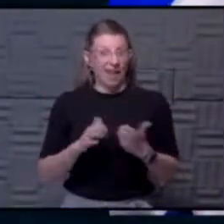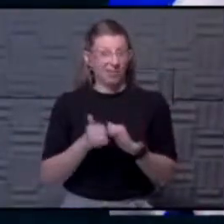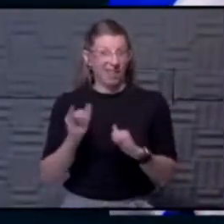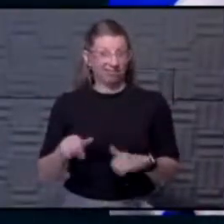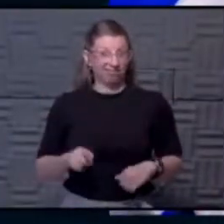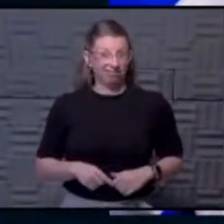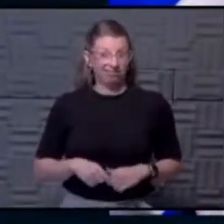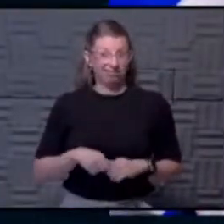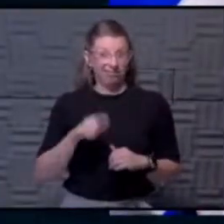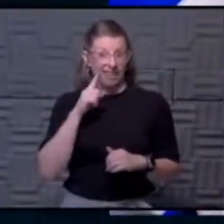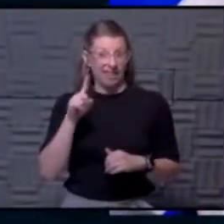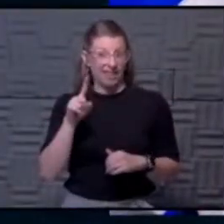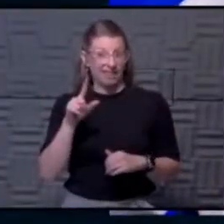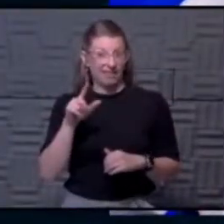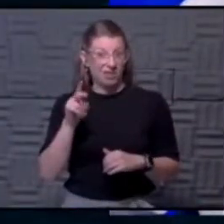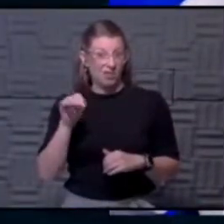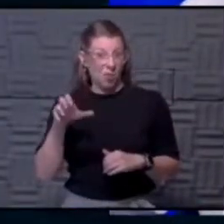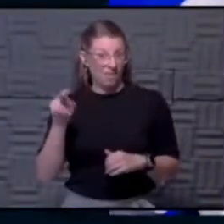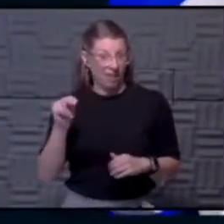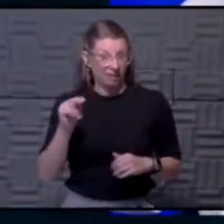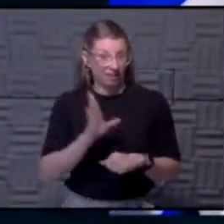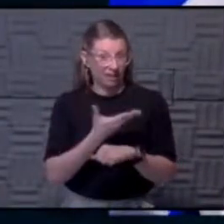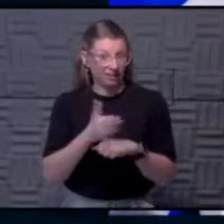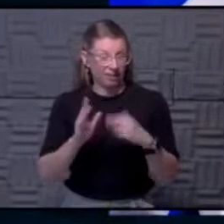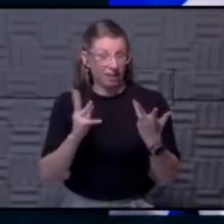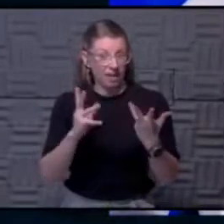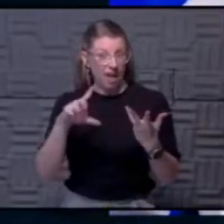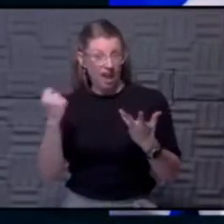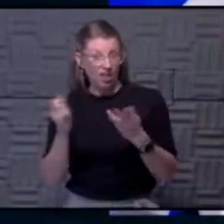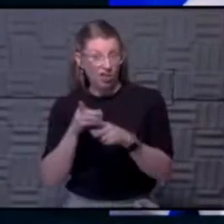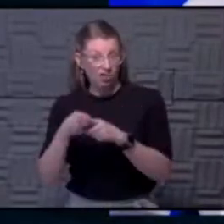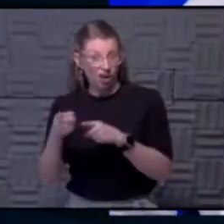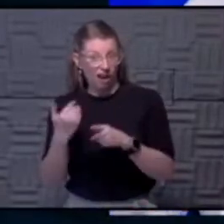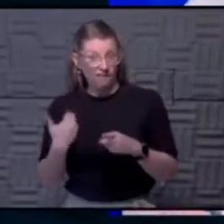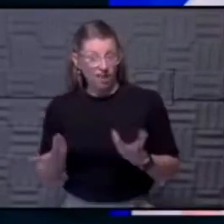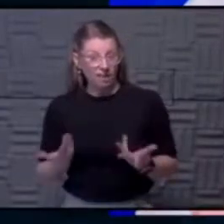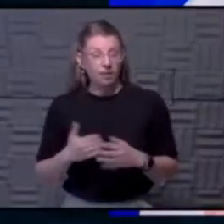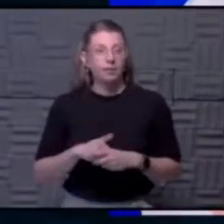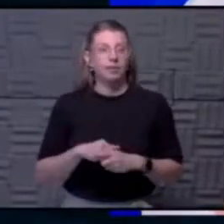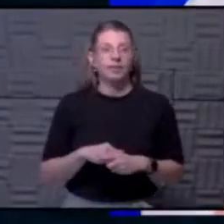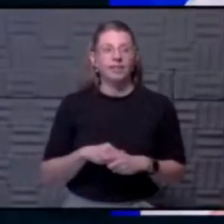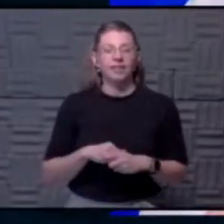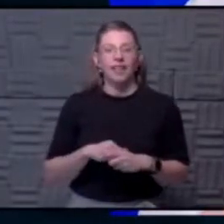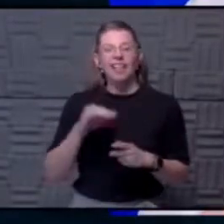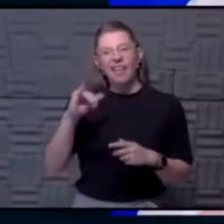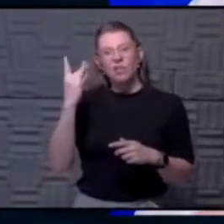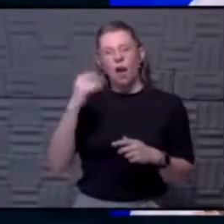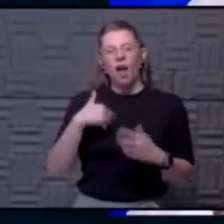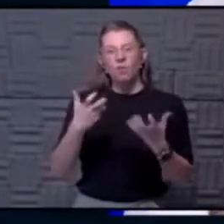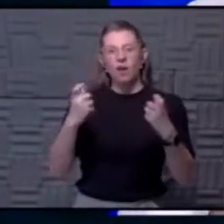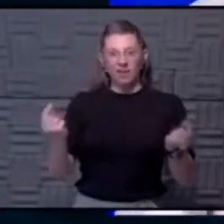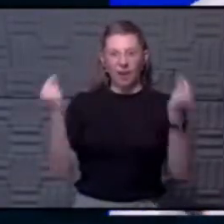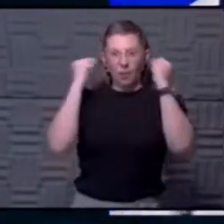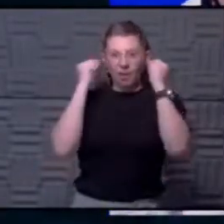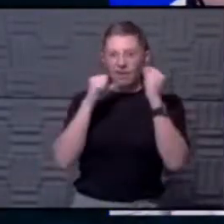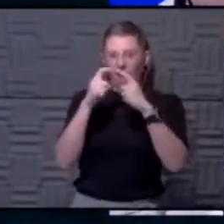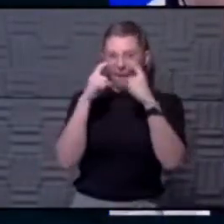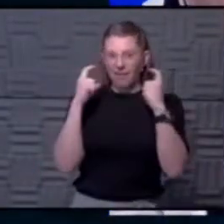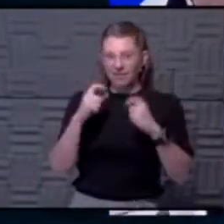that? What do you think, Norman? That was wonderful. Do I have another career? Well, that's why I want earplugs and not a mask.